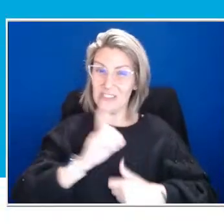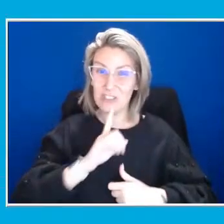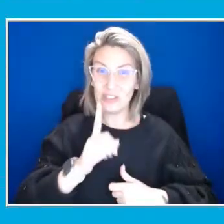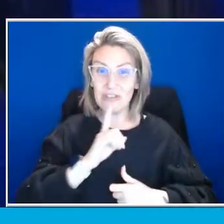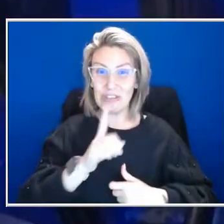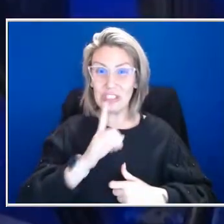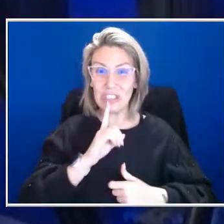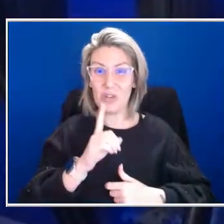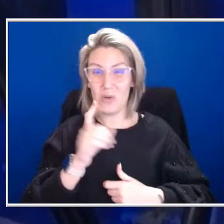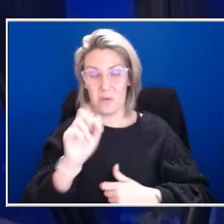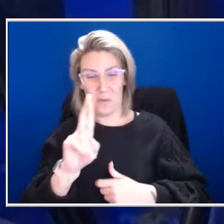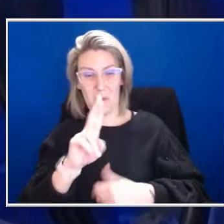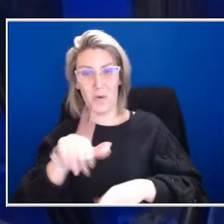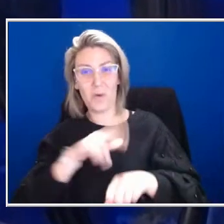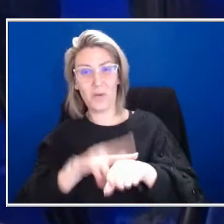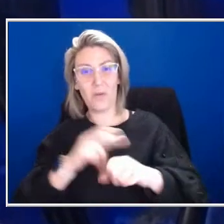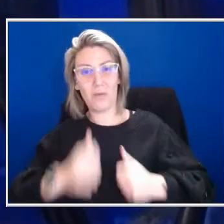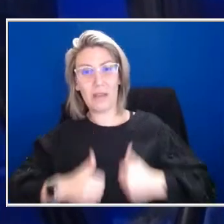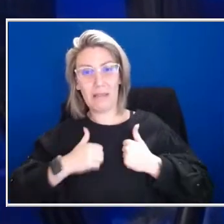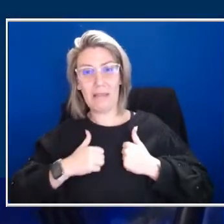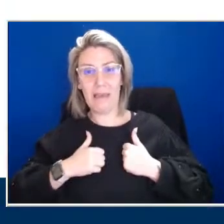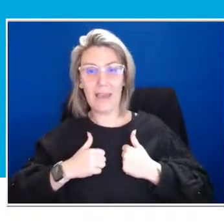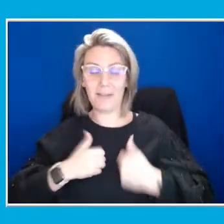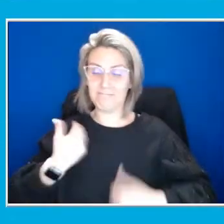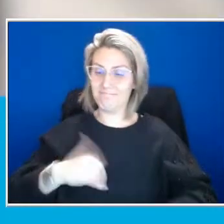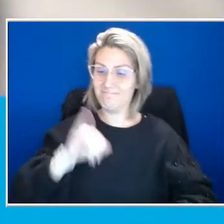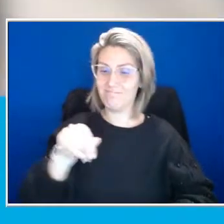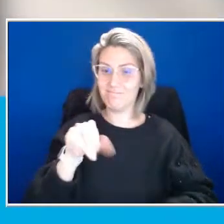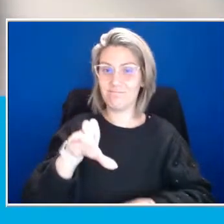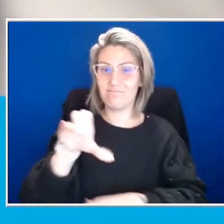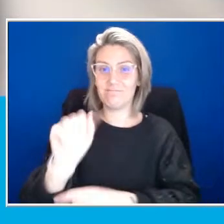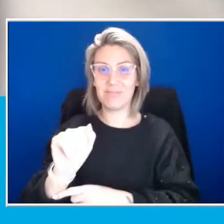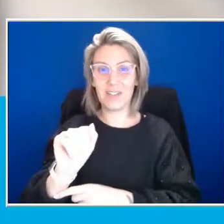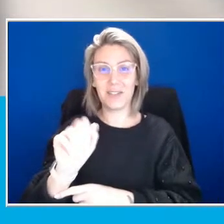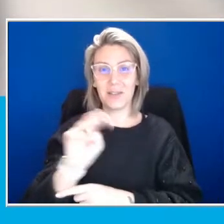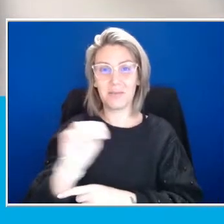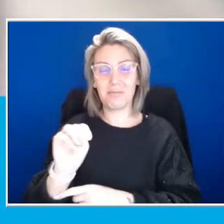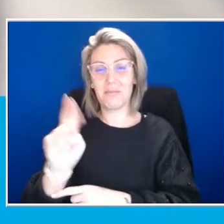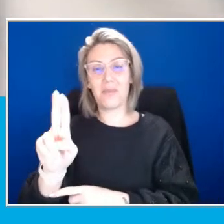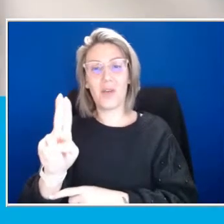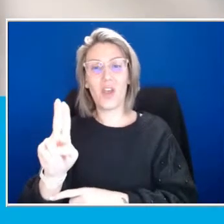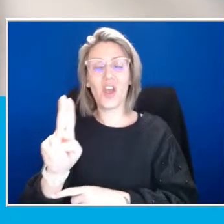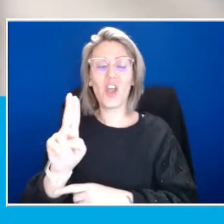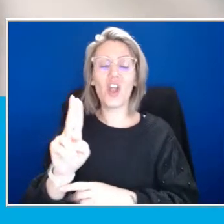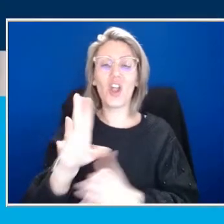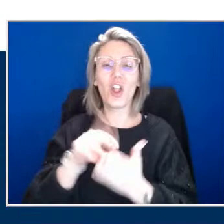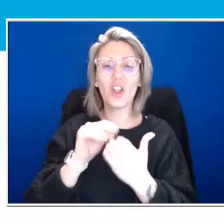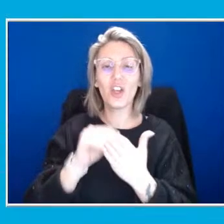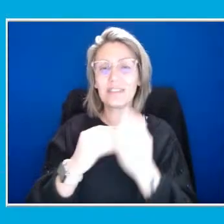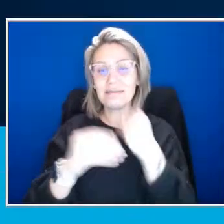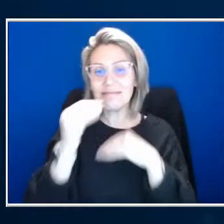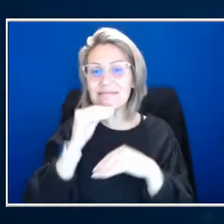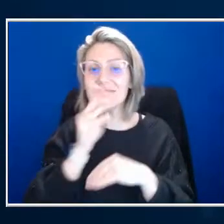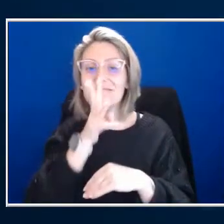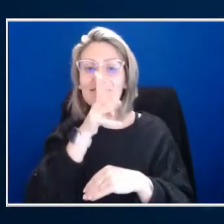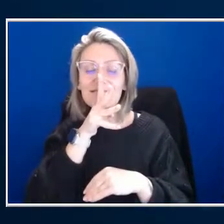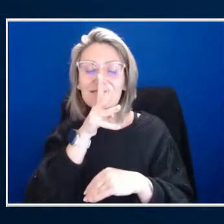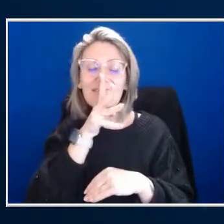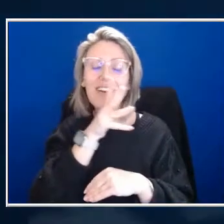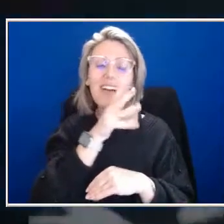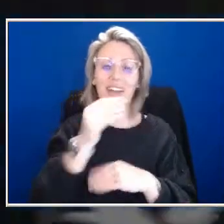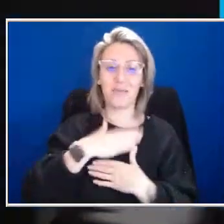life. I'm Jessica Lovell on the next Morning Medical Update, relearning to eat, talk, and even breathe. Friday at 8 a.m.